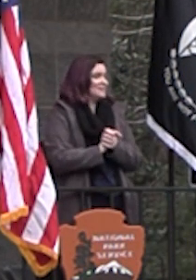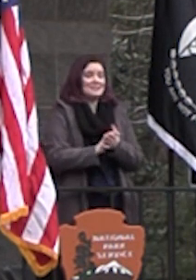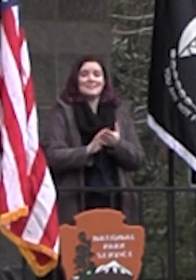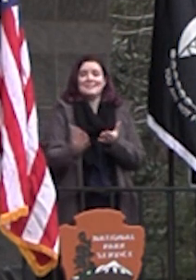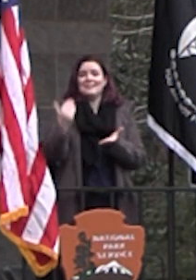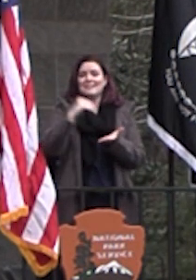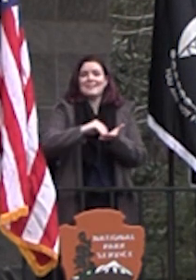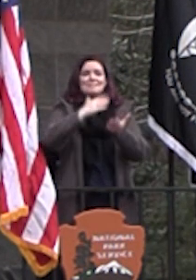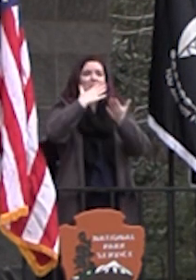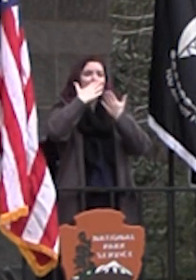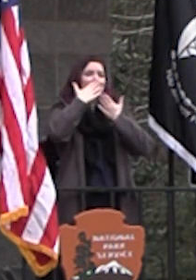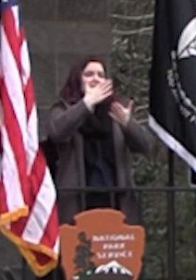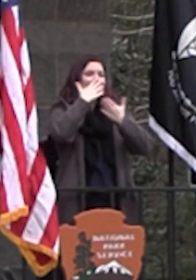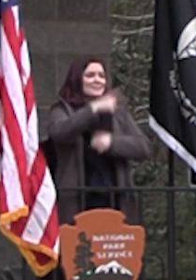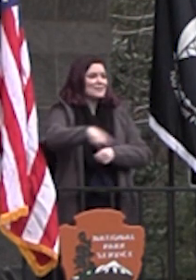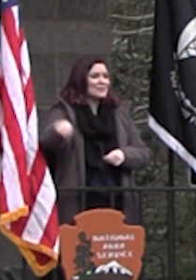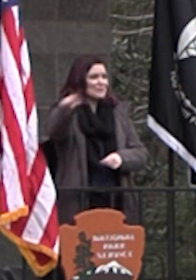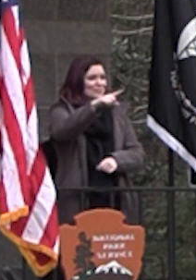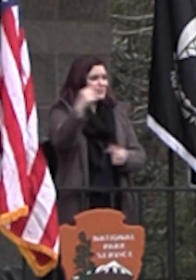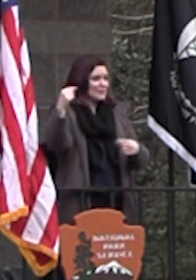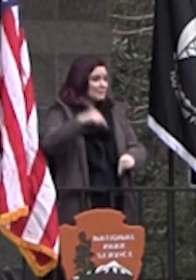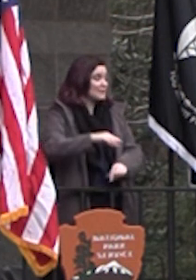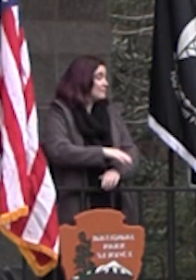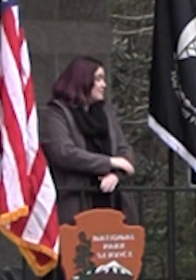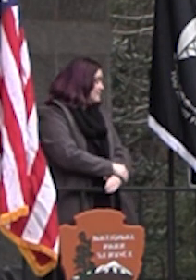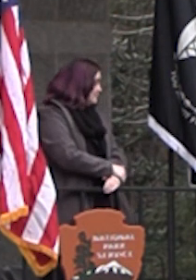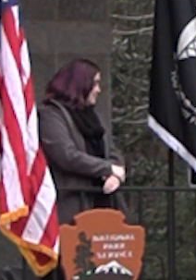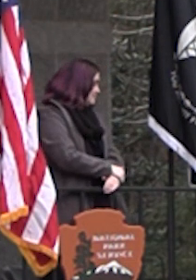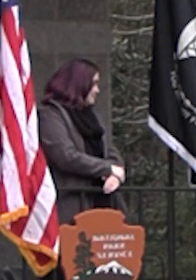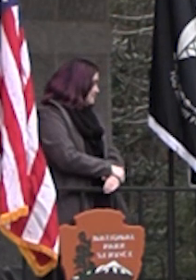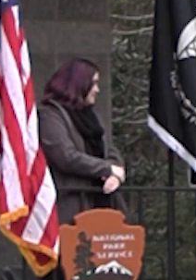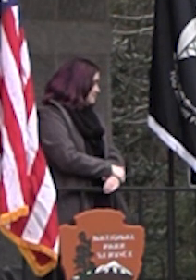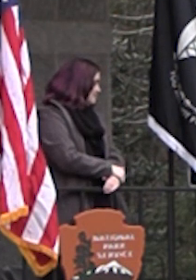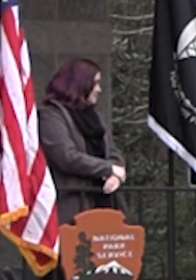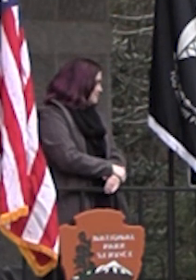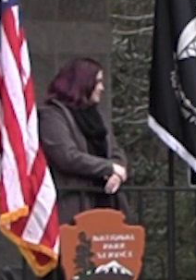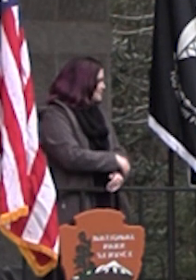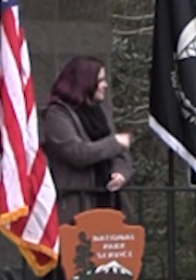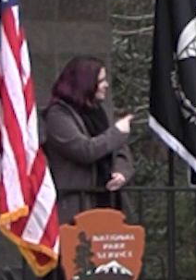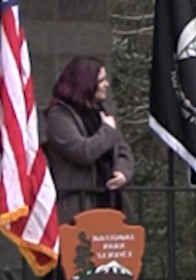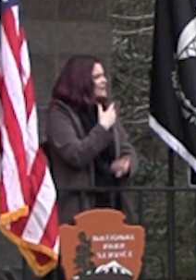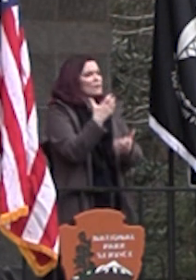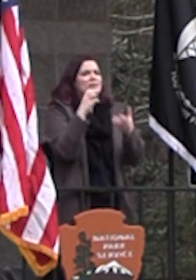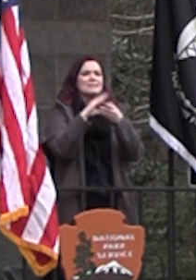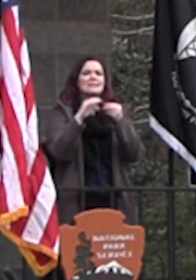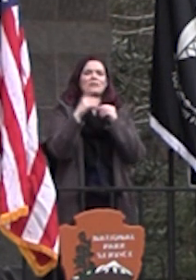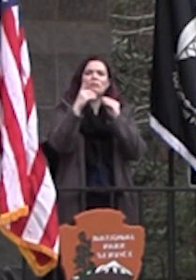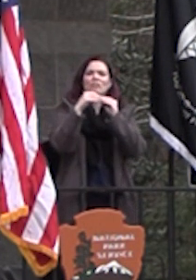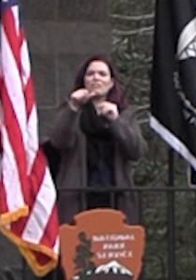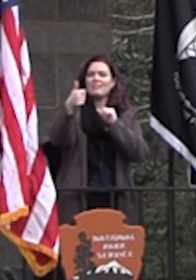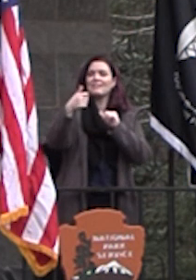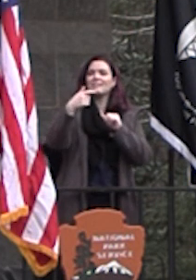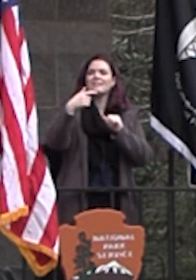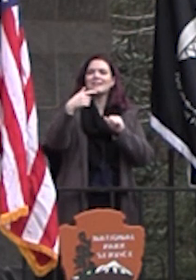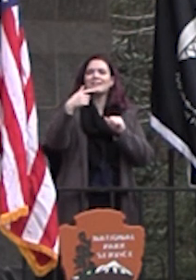again, I want to thank all of you. Yes? I just wanted to say one other thing, is that one thing that we don't have to do